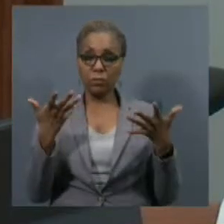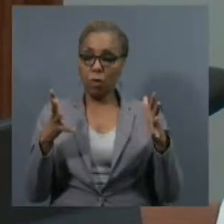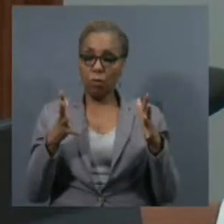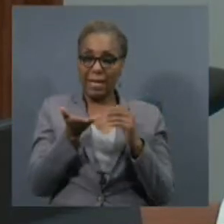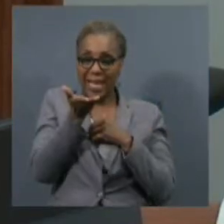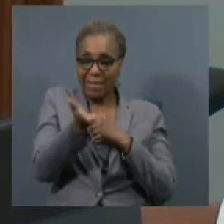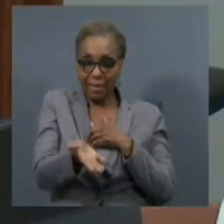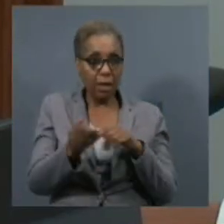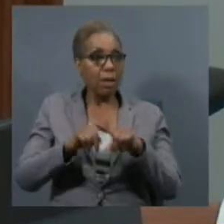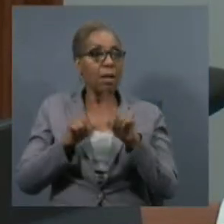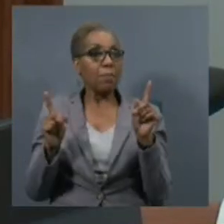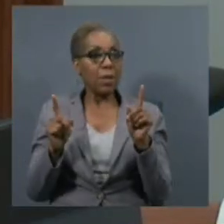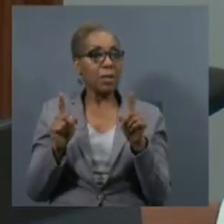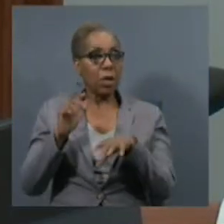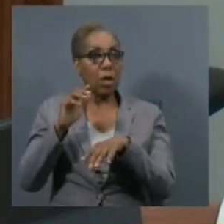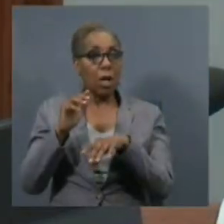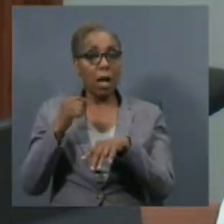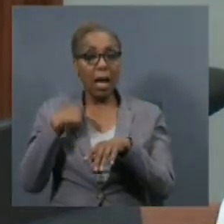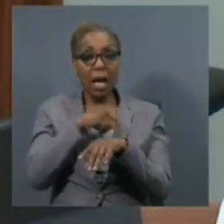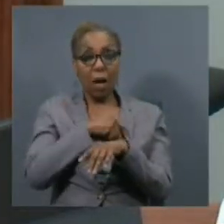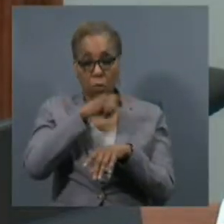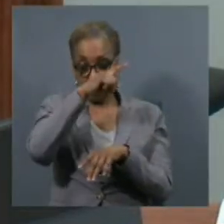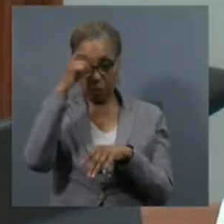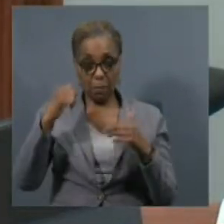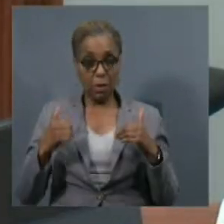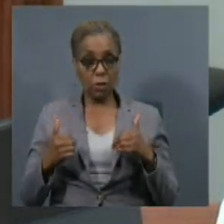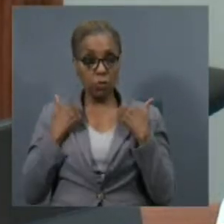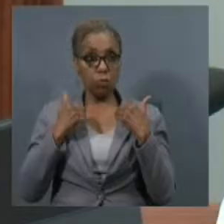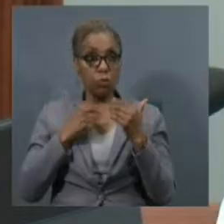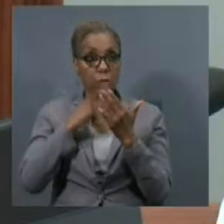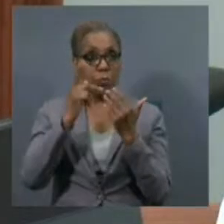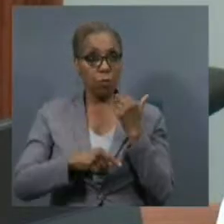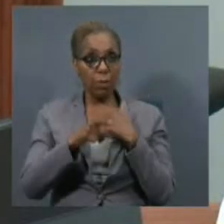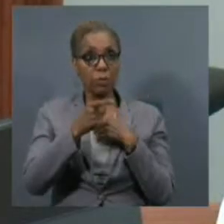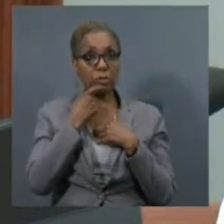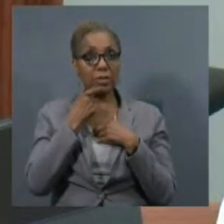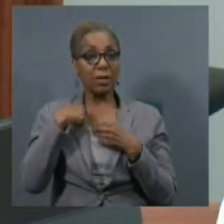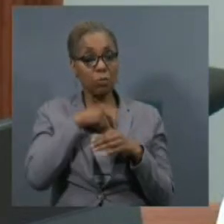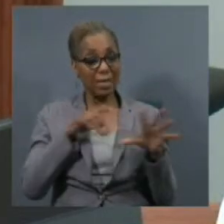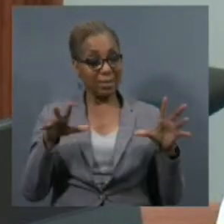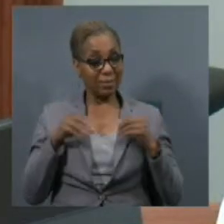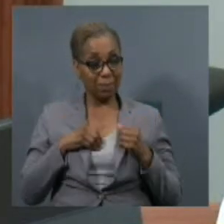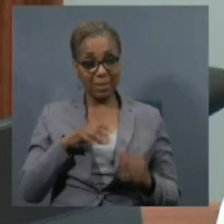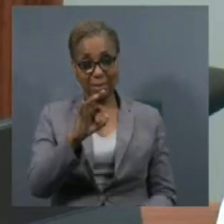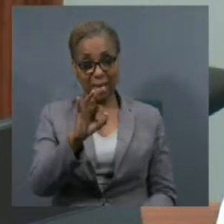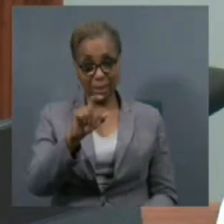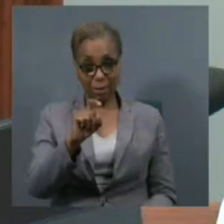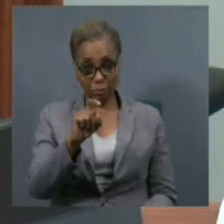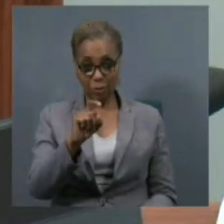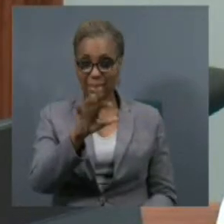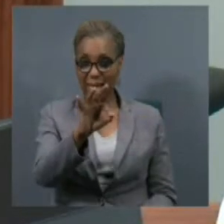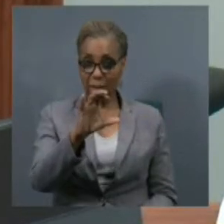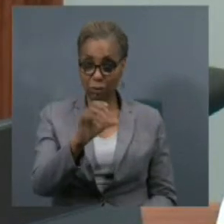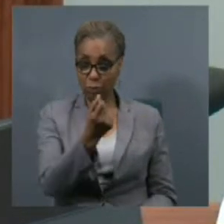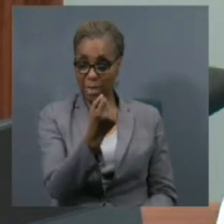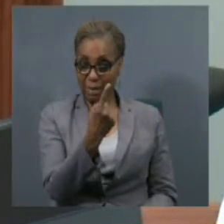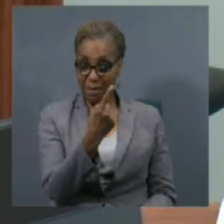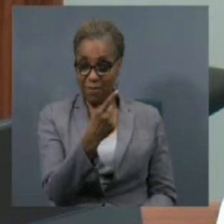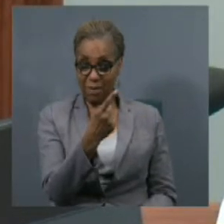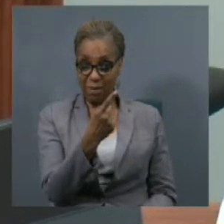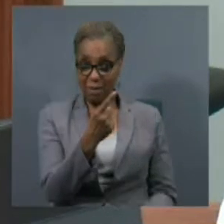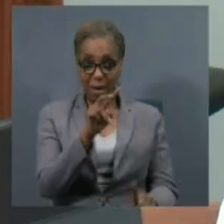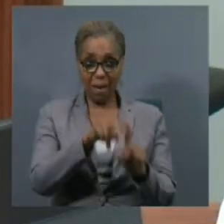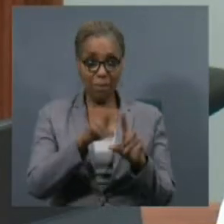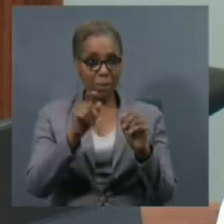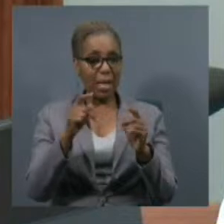here, but on our summer youth program, you said we accepted 911. Was that application?